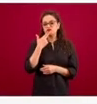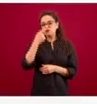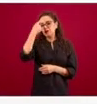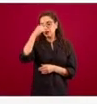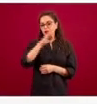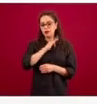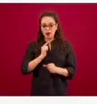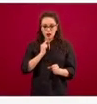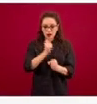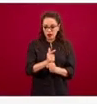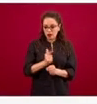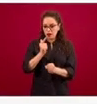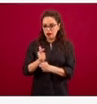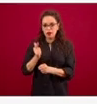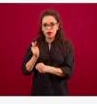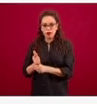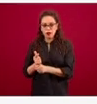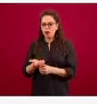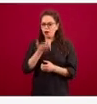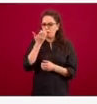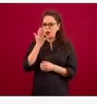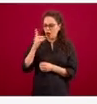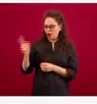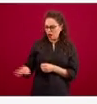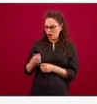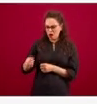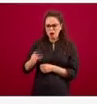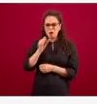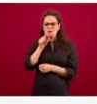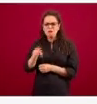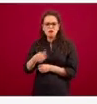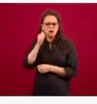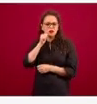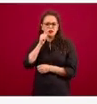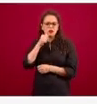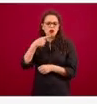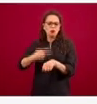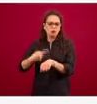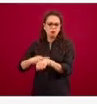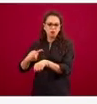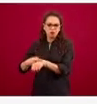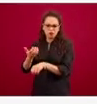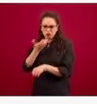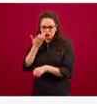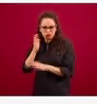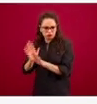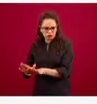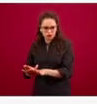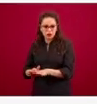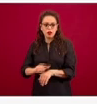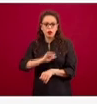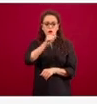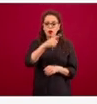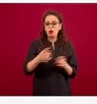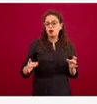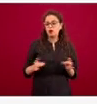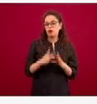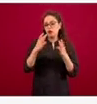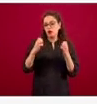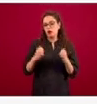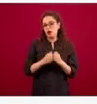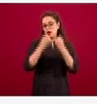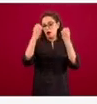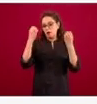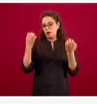useful because we can identify something that is unexpected. When this blue line is higher,